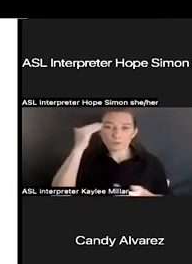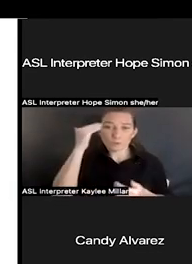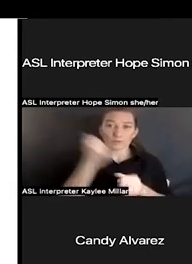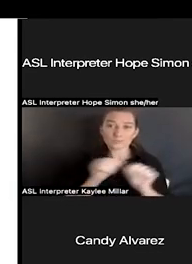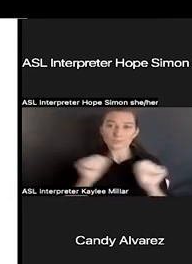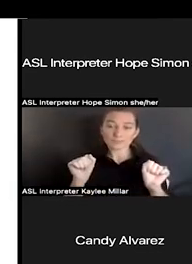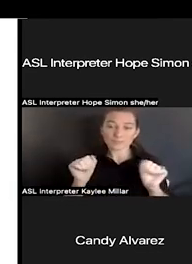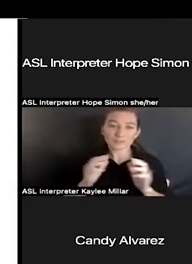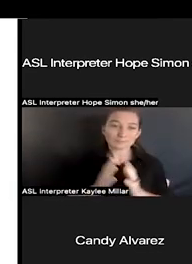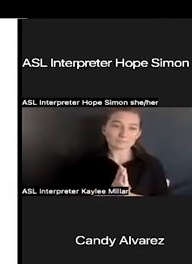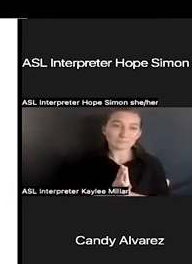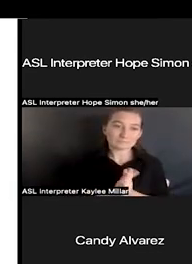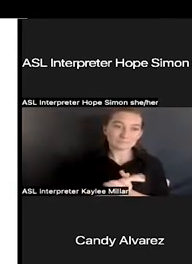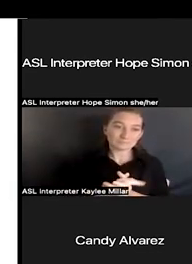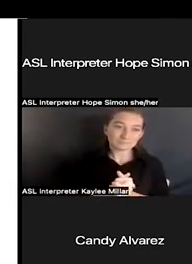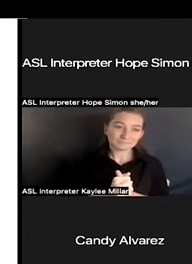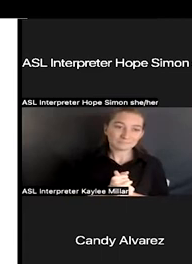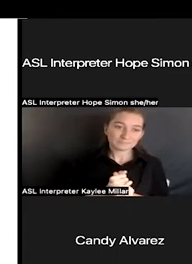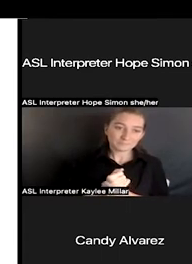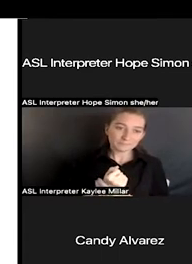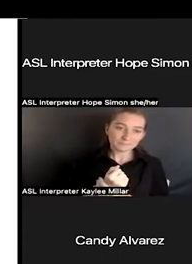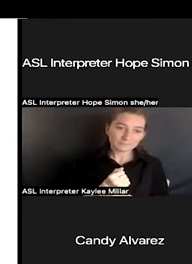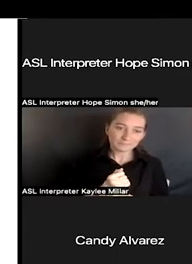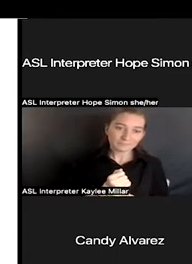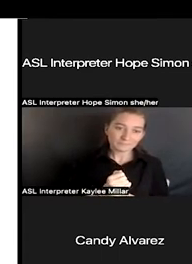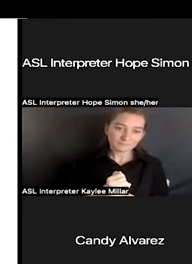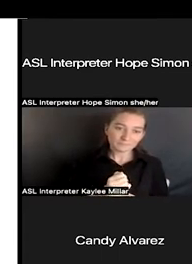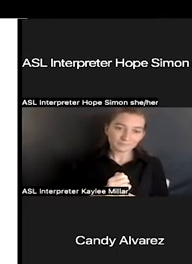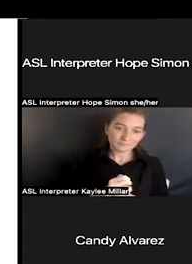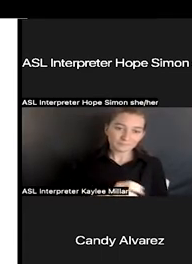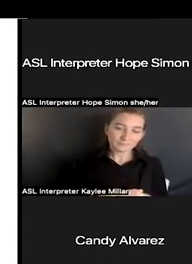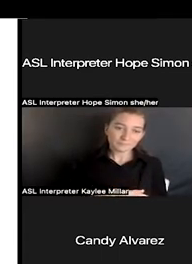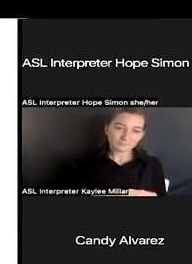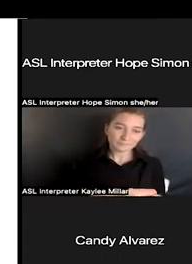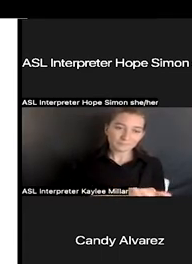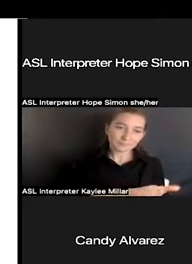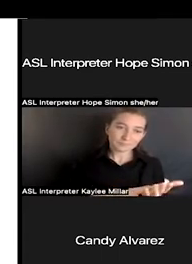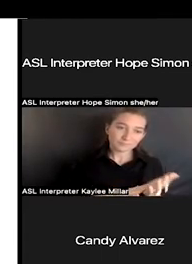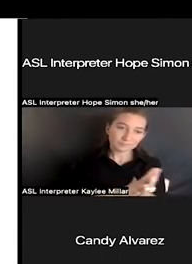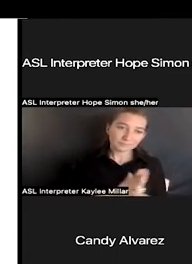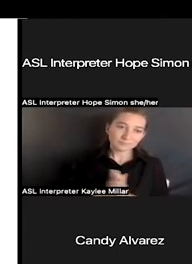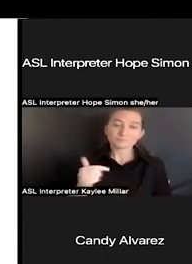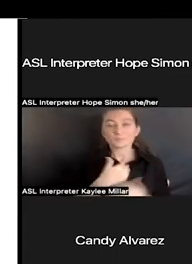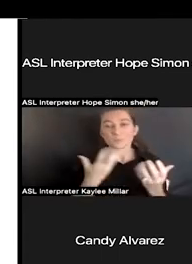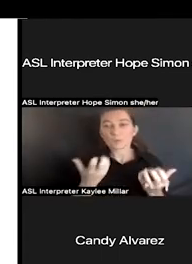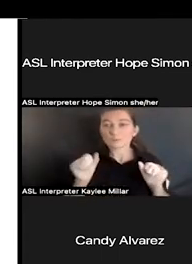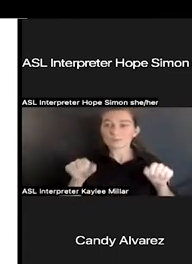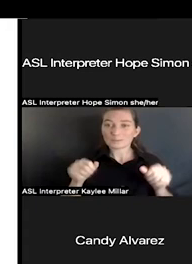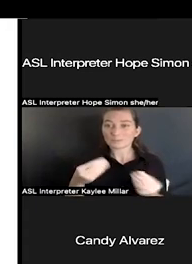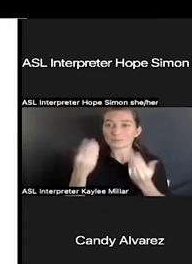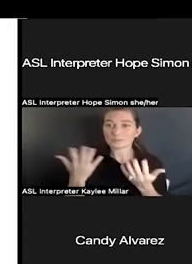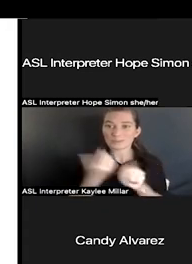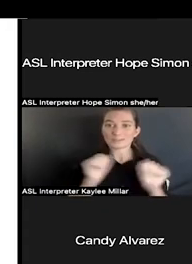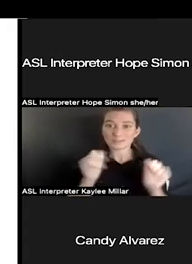to receive the mitigation materials like we've been seeing today to secure the classrooms and meeting areas and administrative